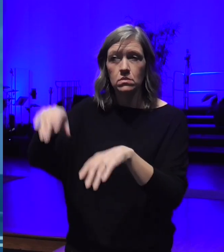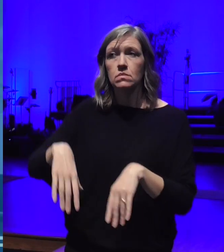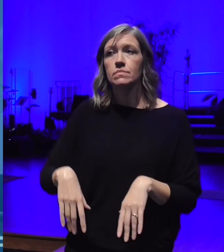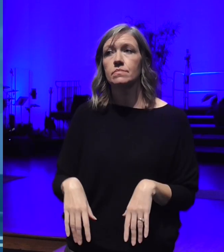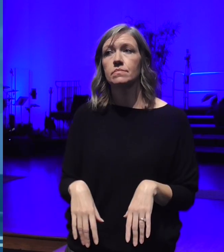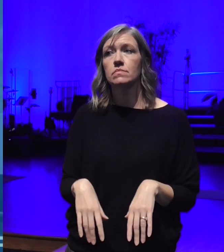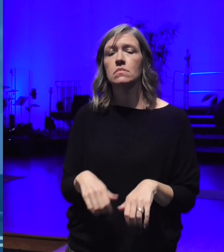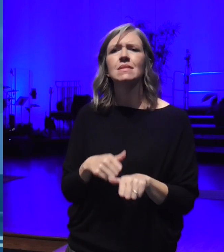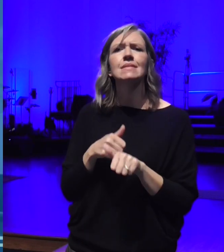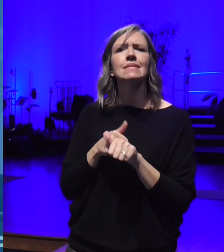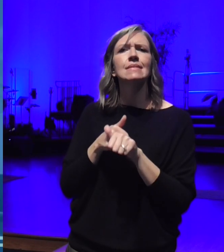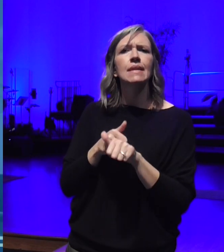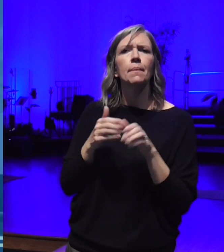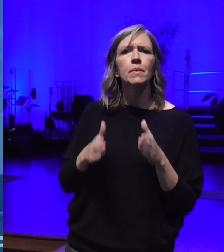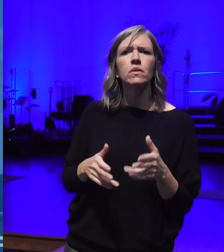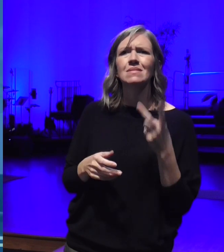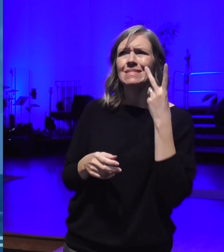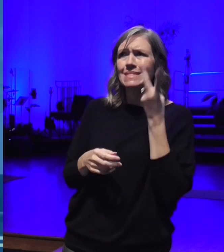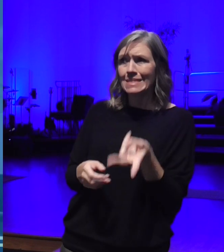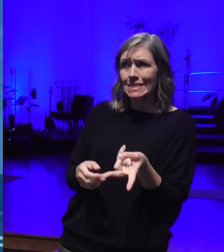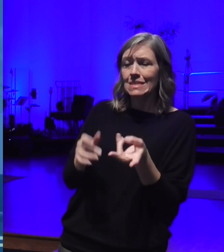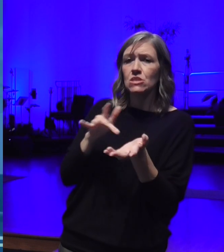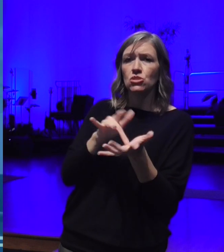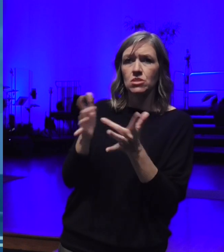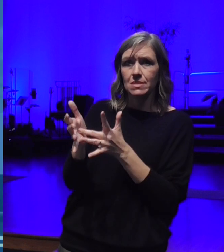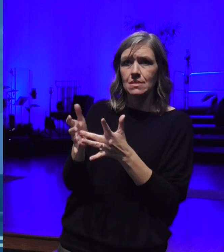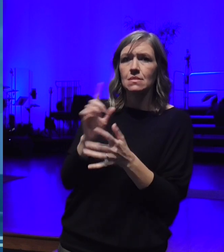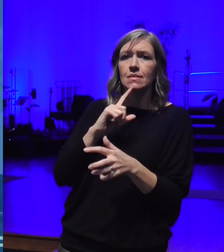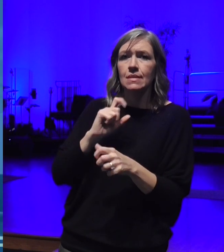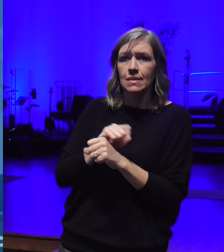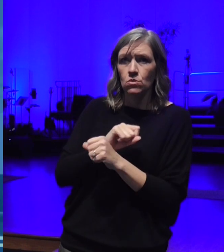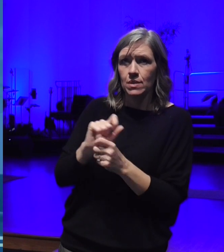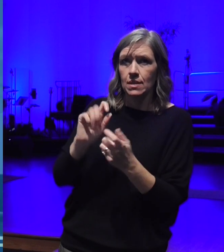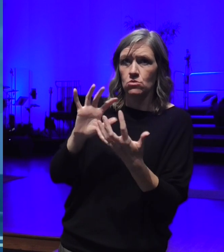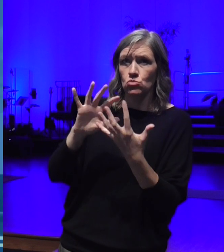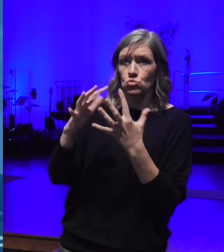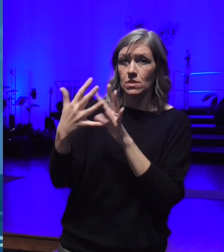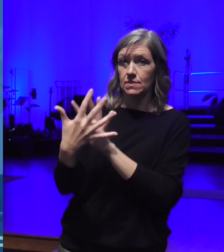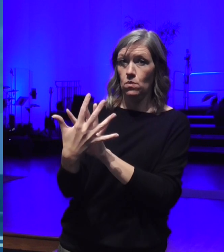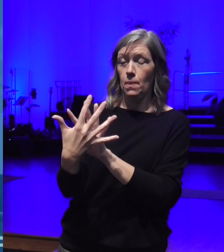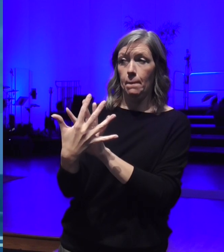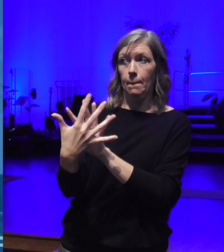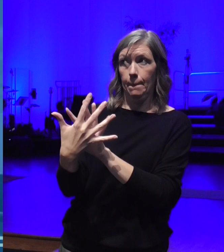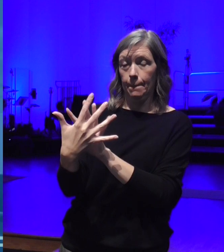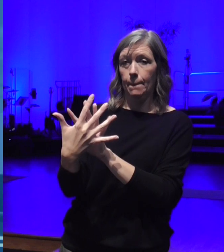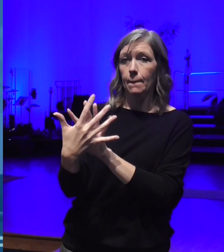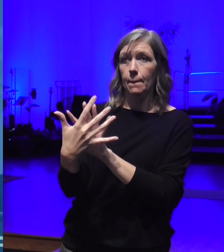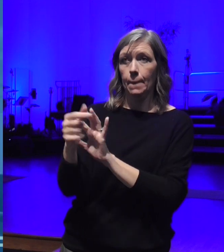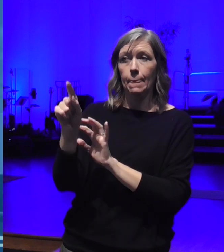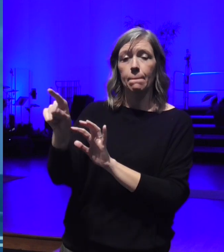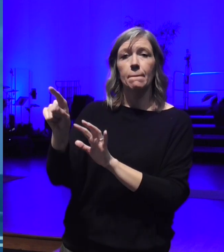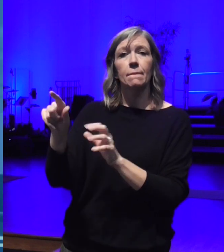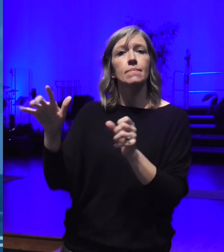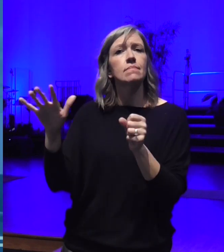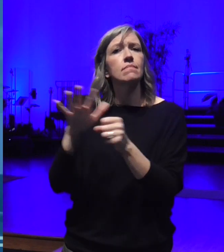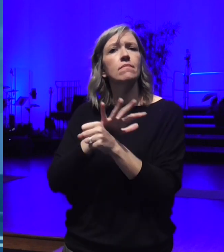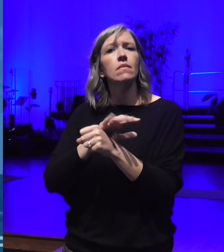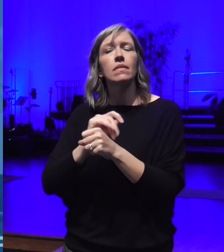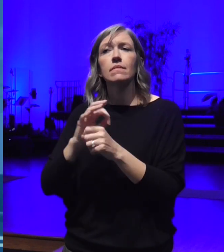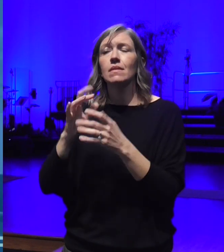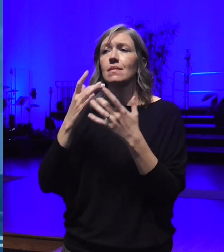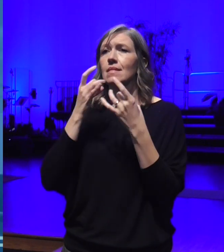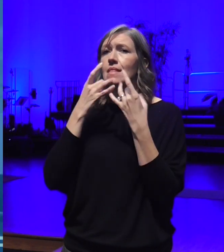disciples see Jesus literally transform before them. He's filled with